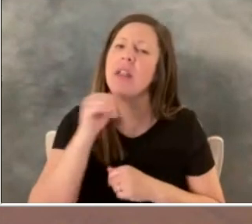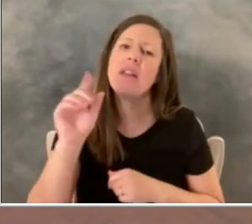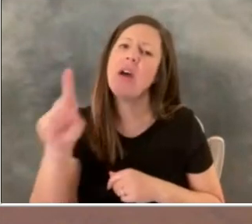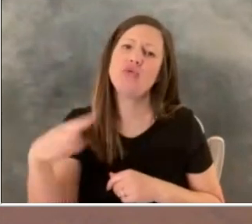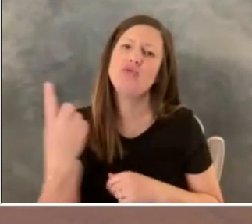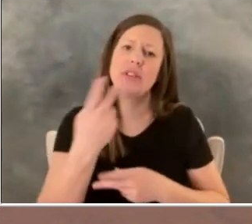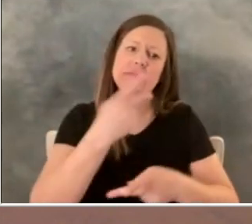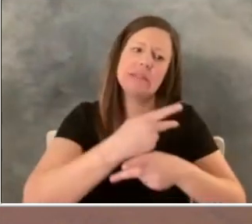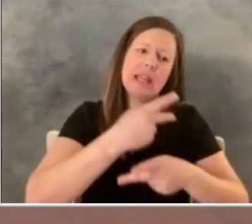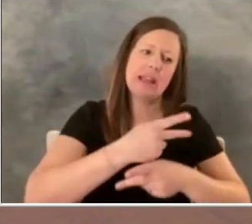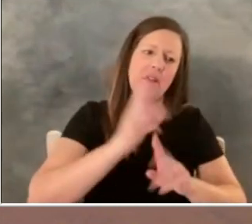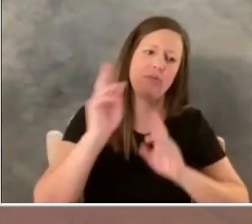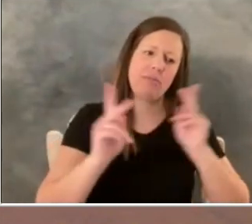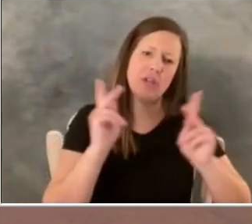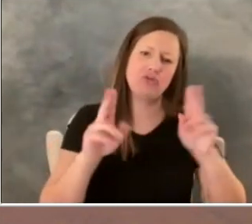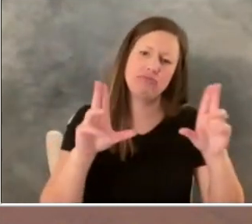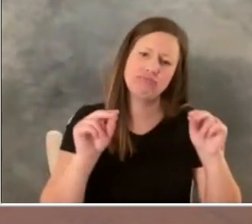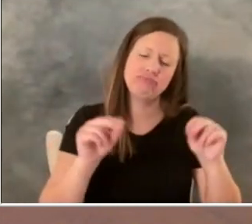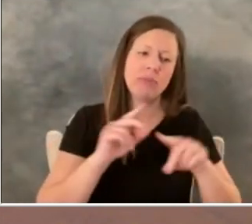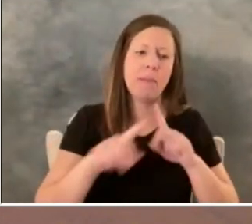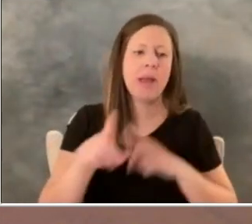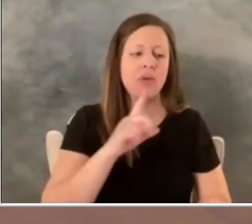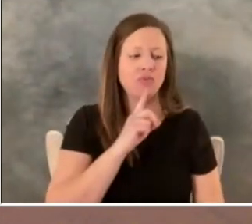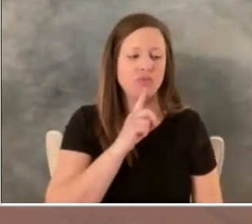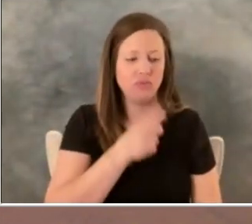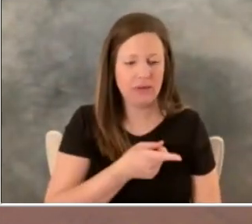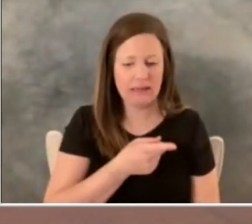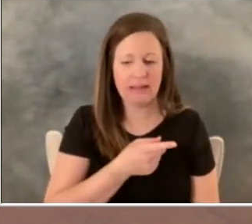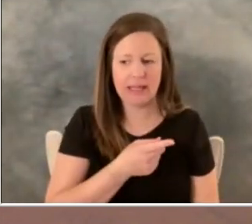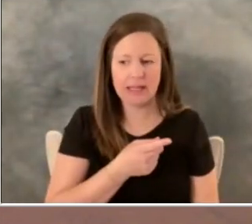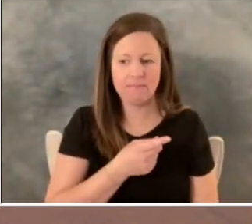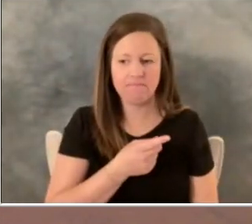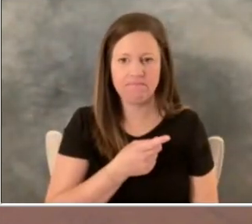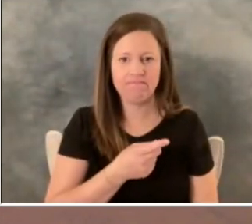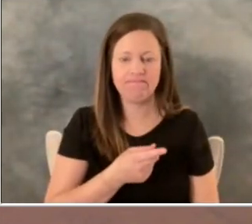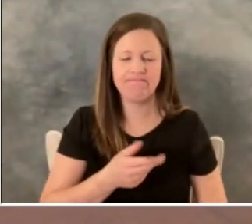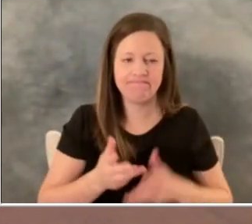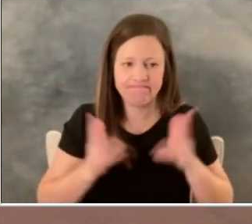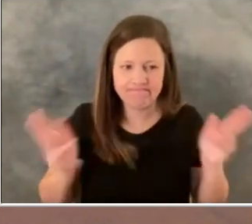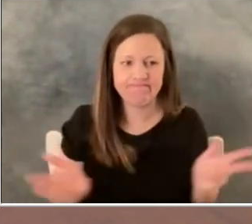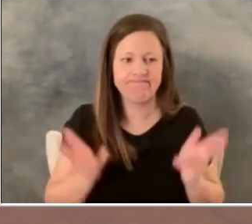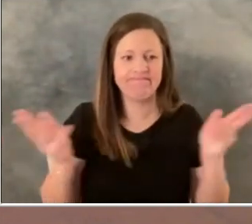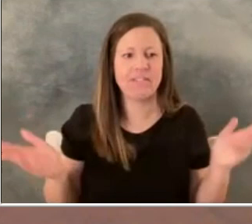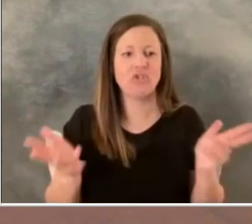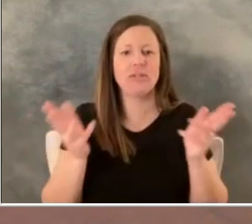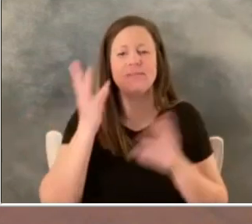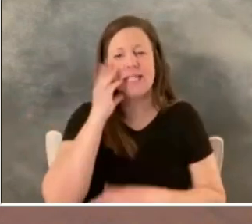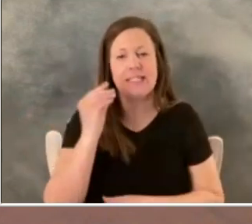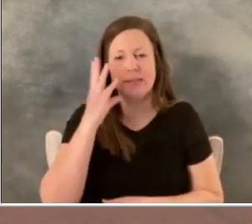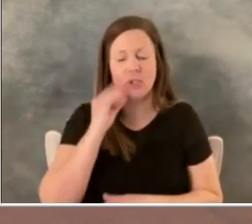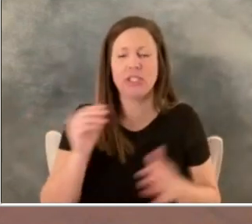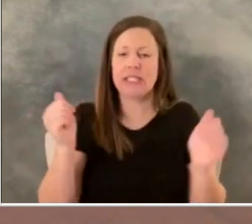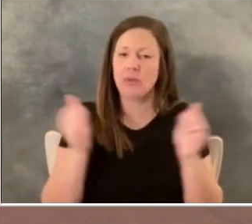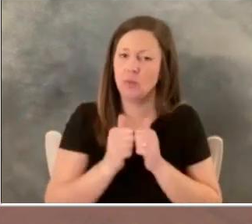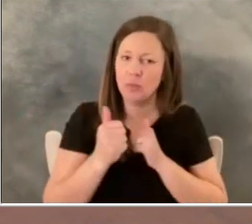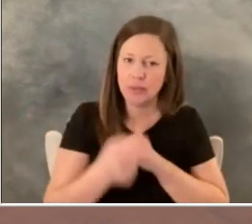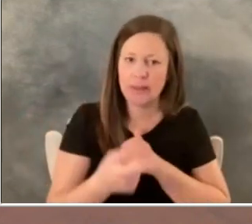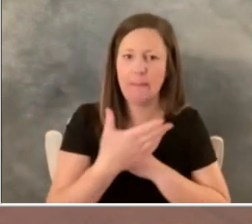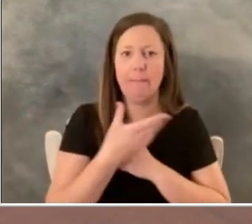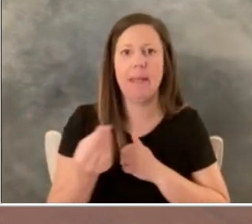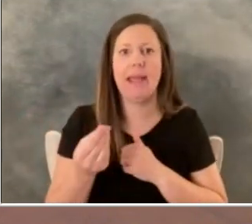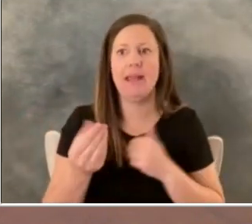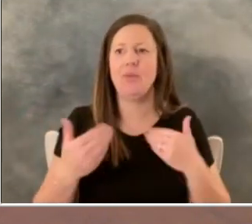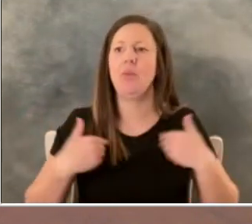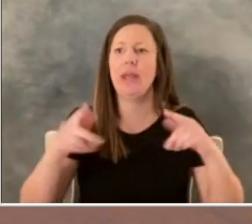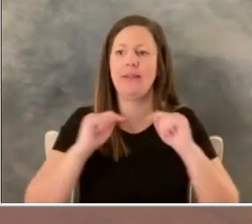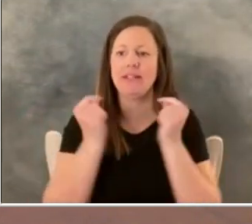care of patients, but really being with them on that journey. We have a team here, which I'm